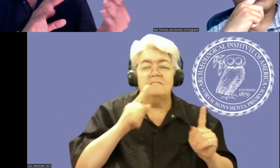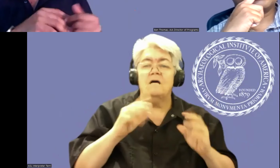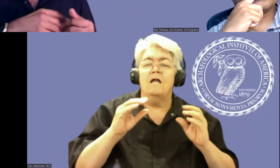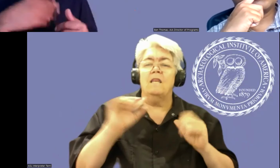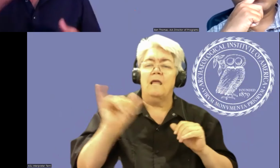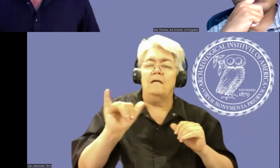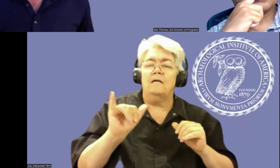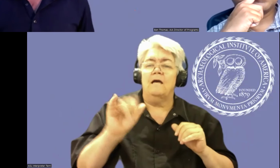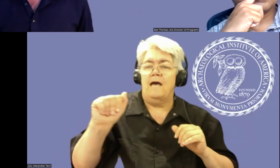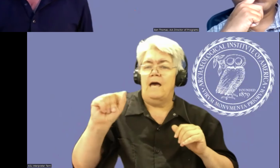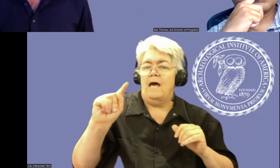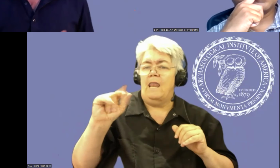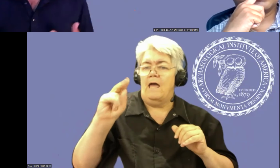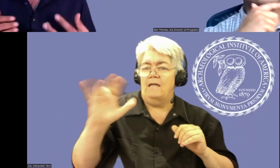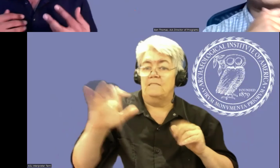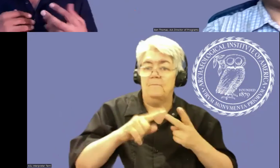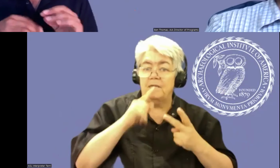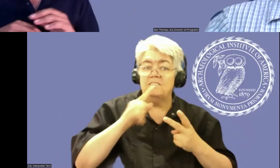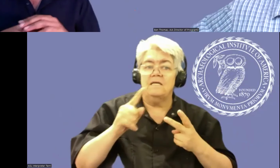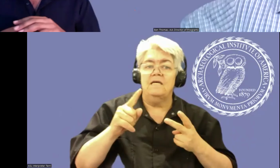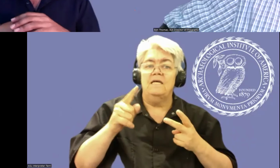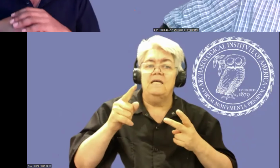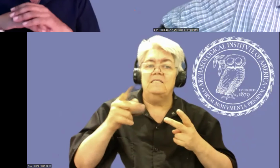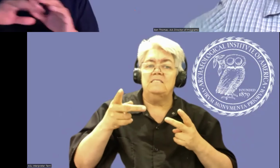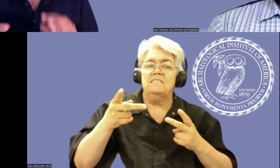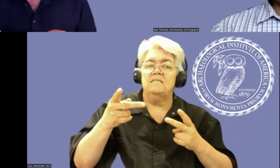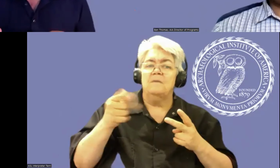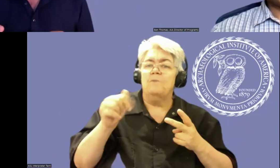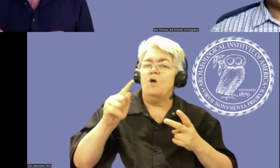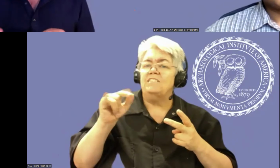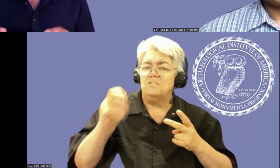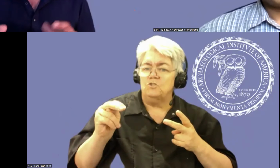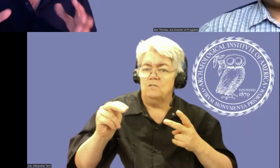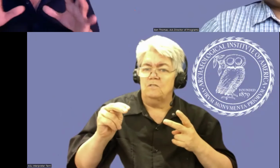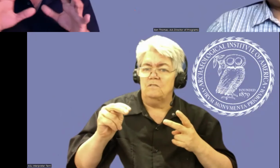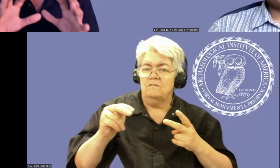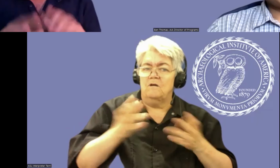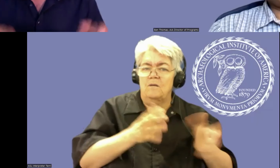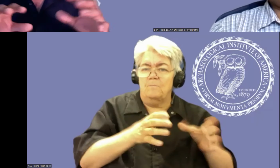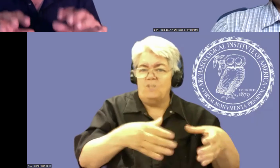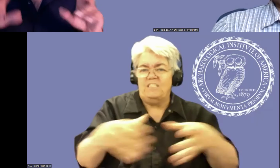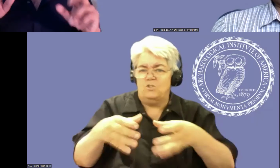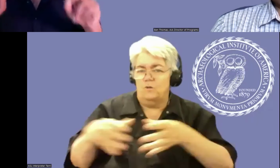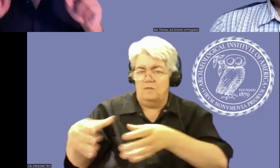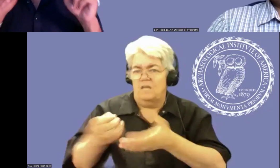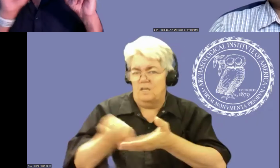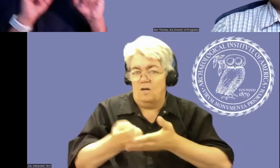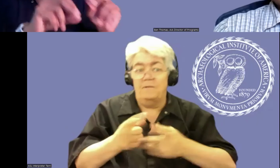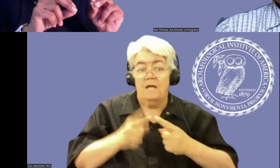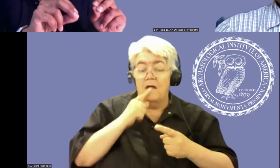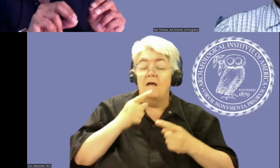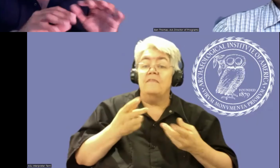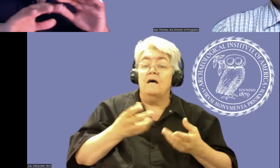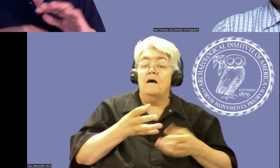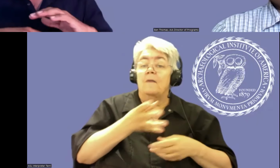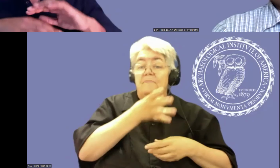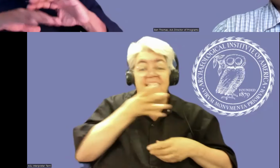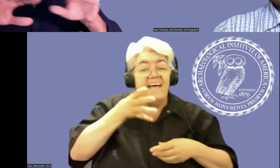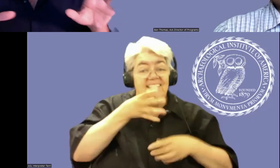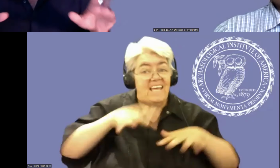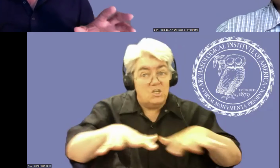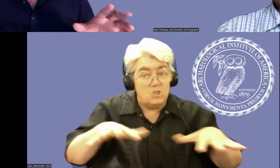um, because it's a plantation economy, right? But that, that really takes place with the British. Now, the plantation economy is introduced with the French,